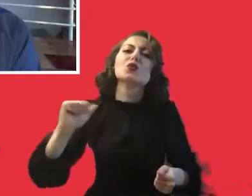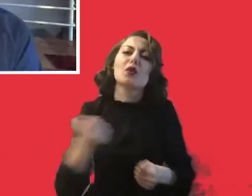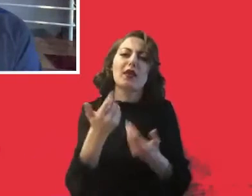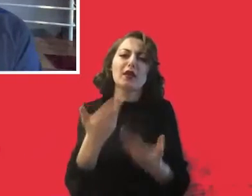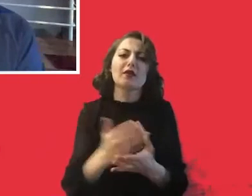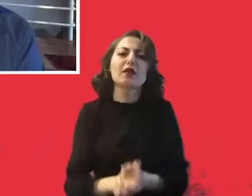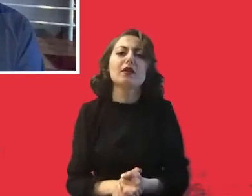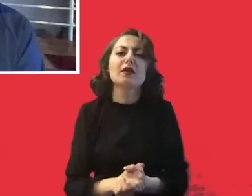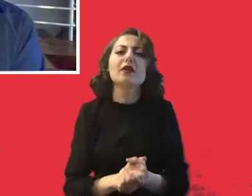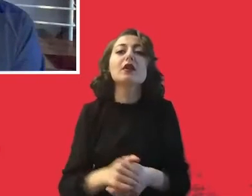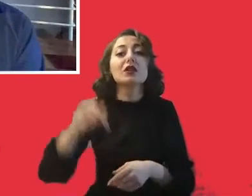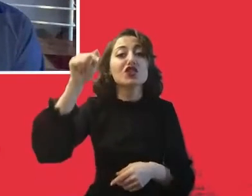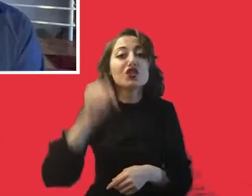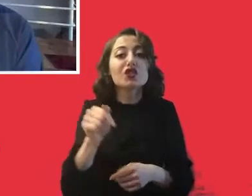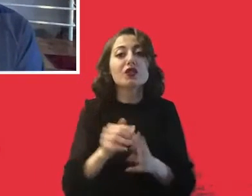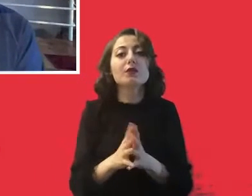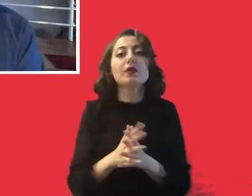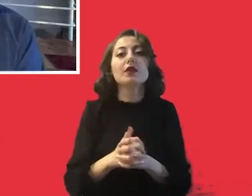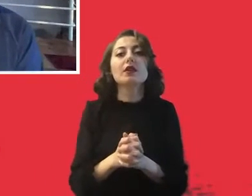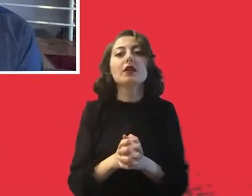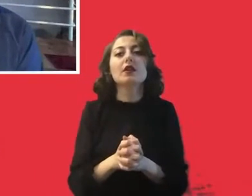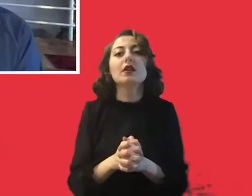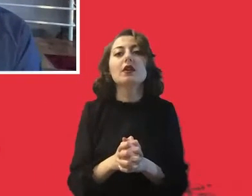is something very valuable.